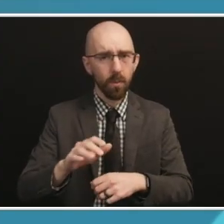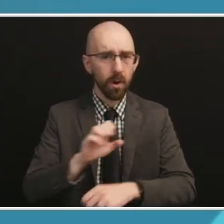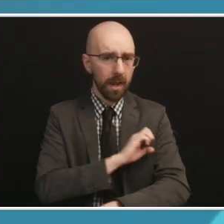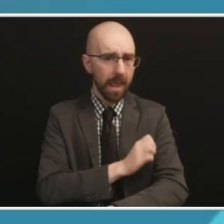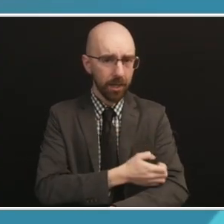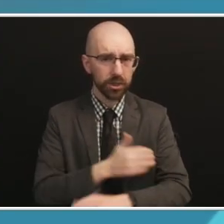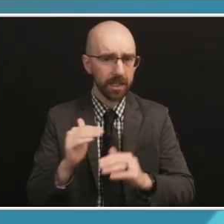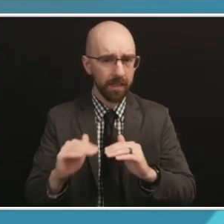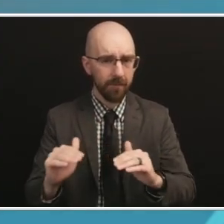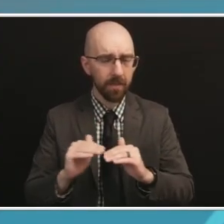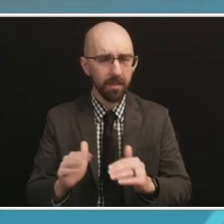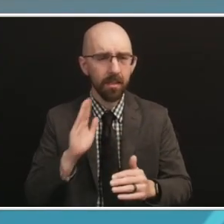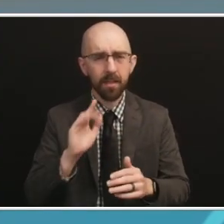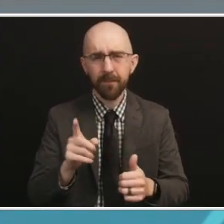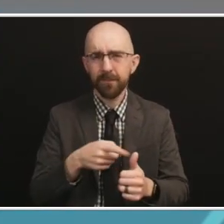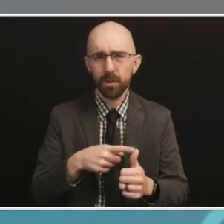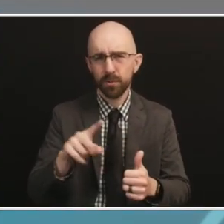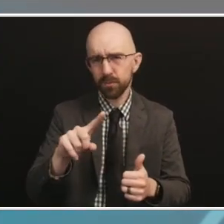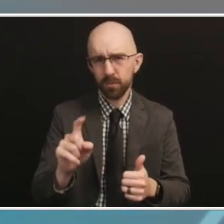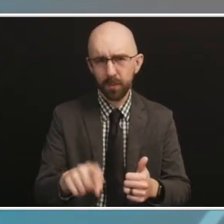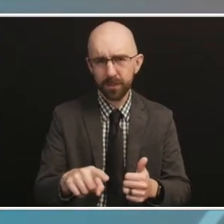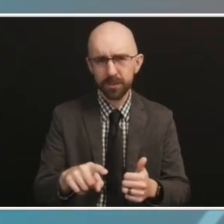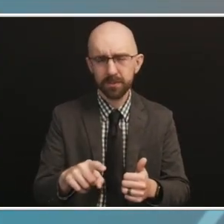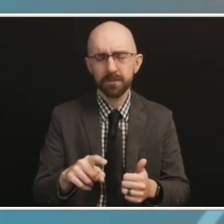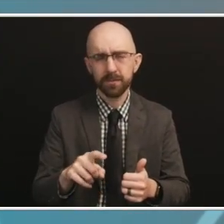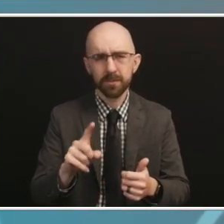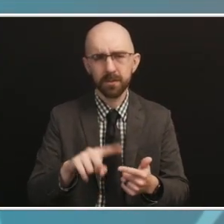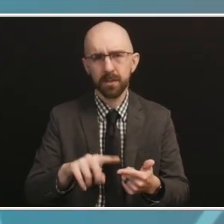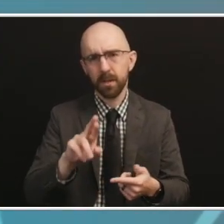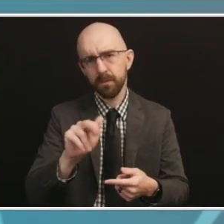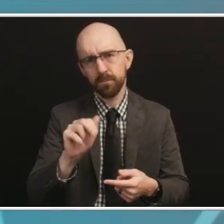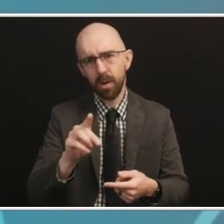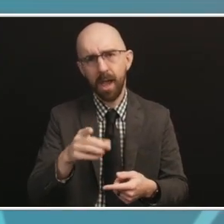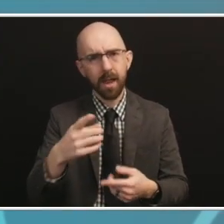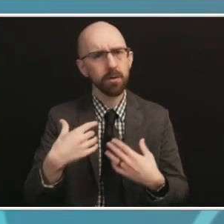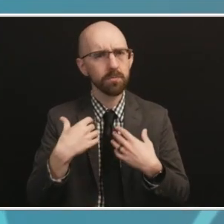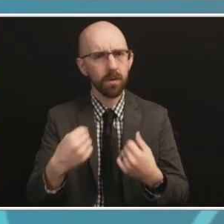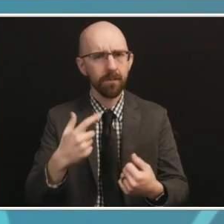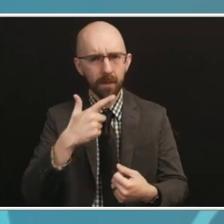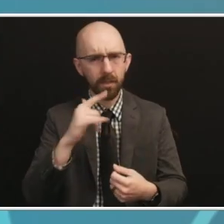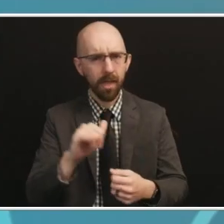So I'll take the first question to Brad. What was the recovery like after your